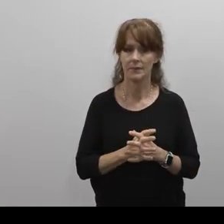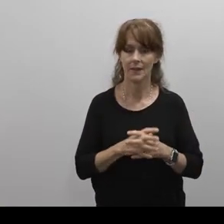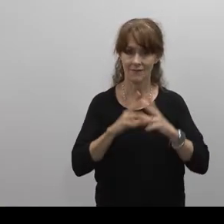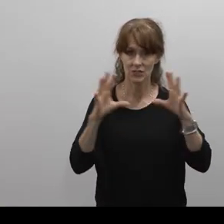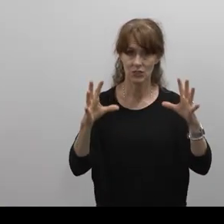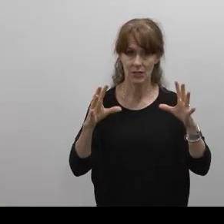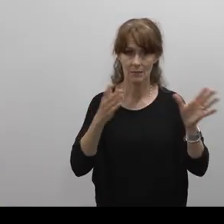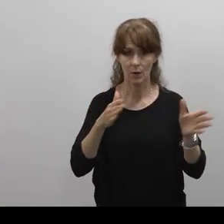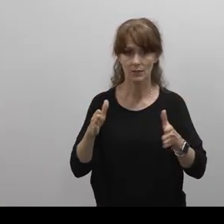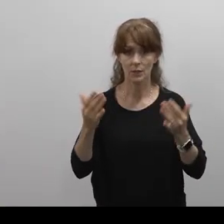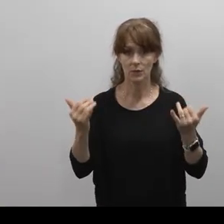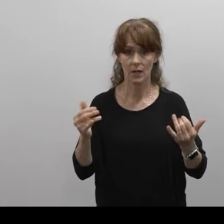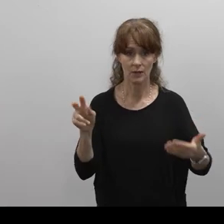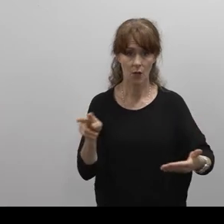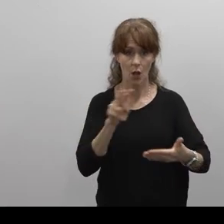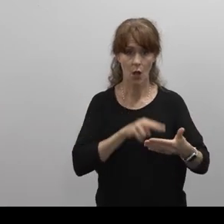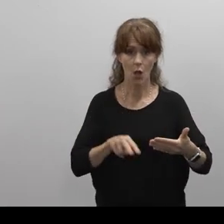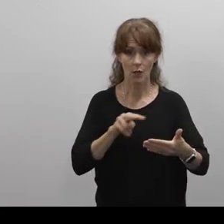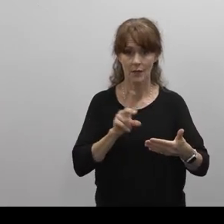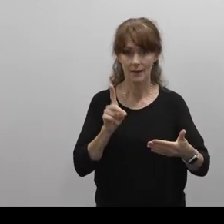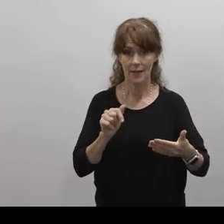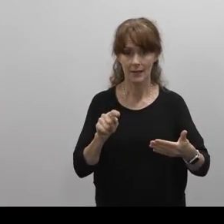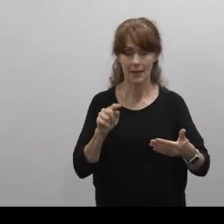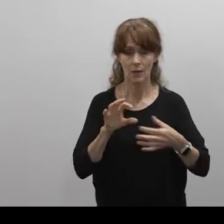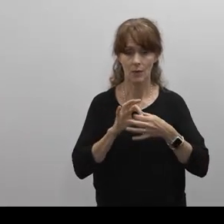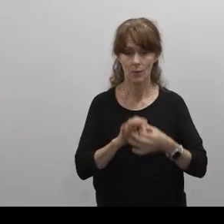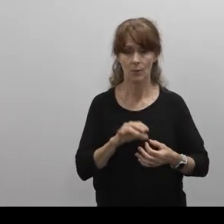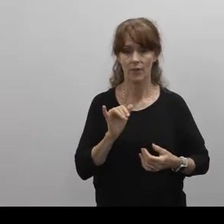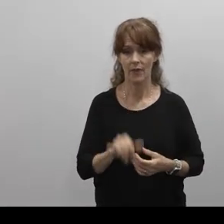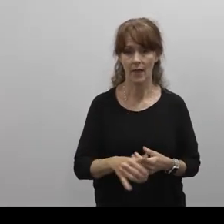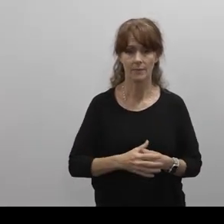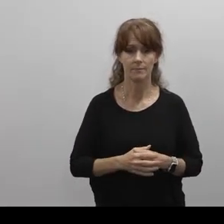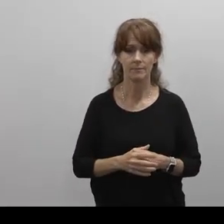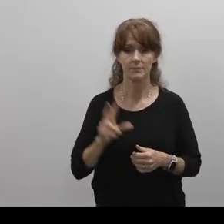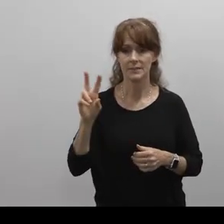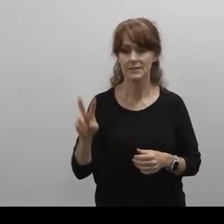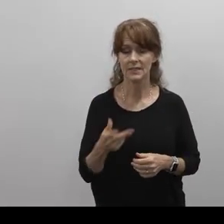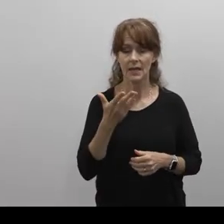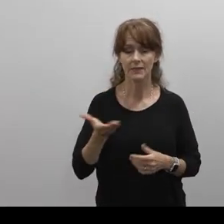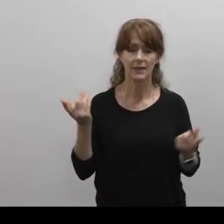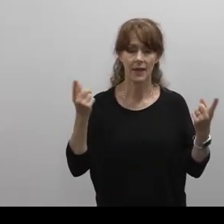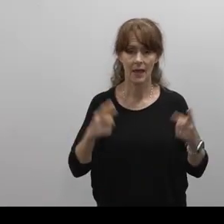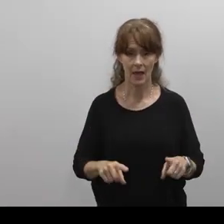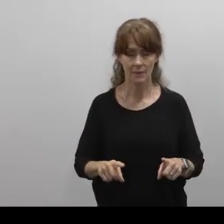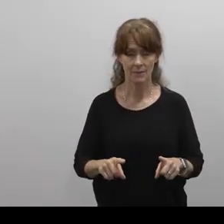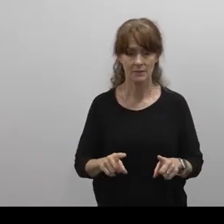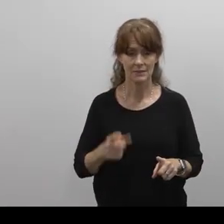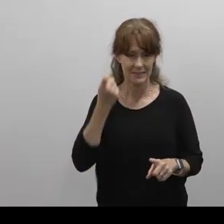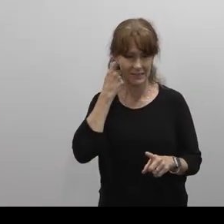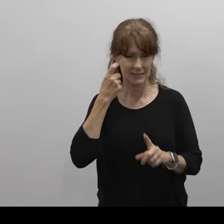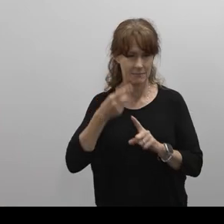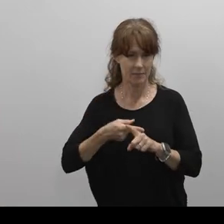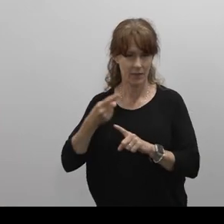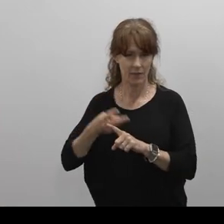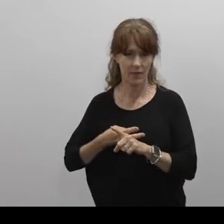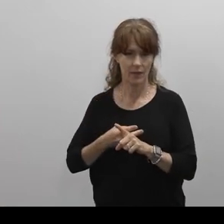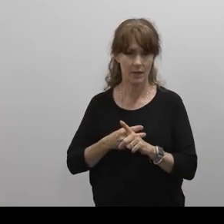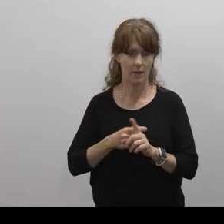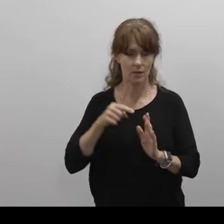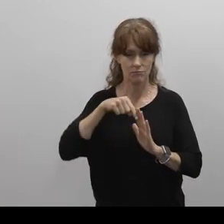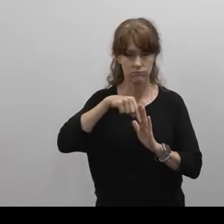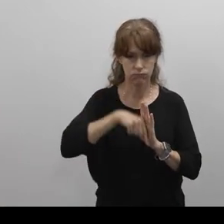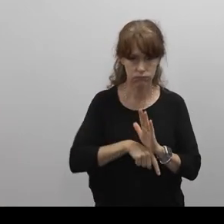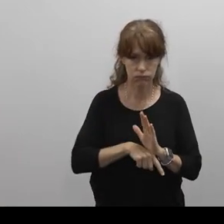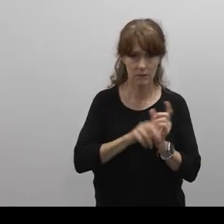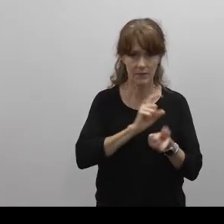so today you're going to look at the data that associates with that. The second thing that happened in the last couple of months was a deep dive into